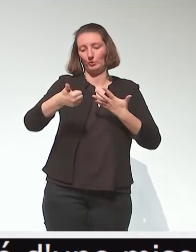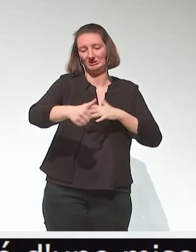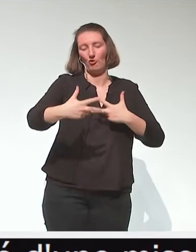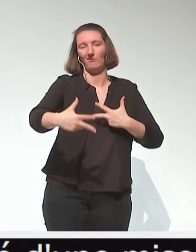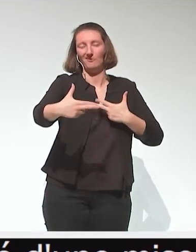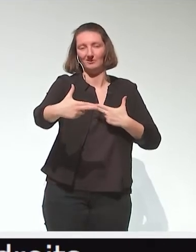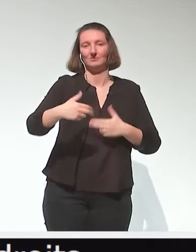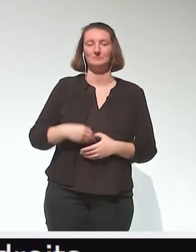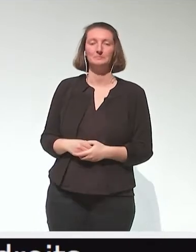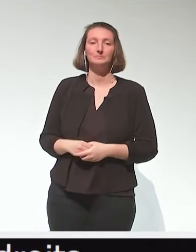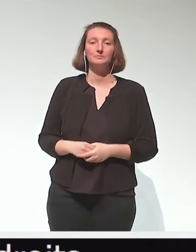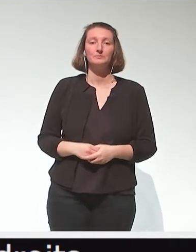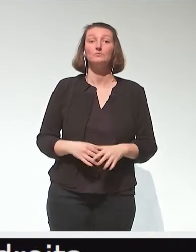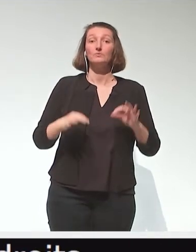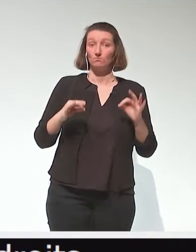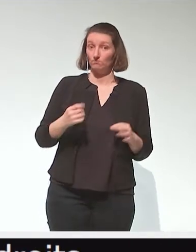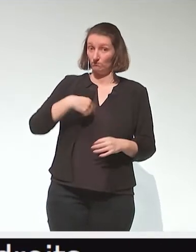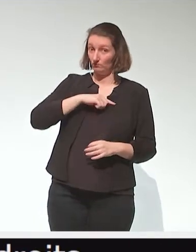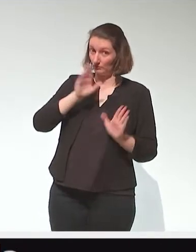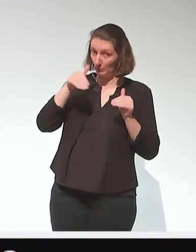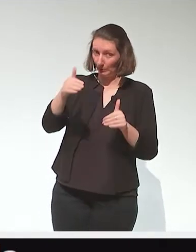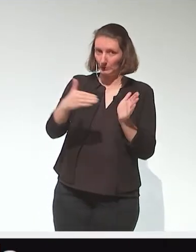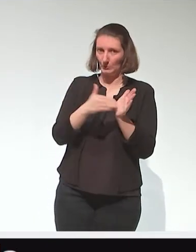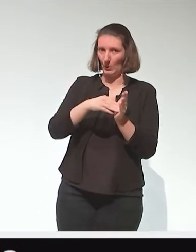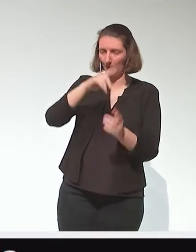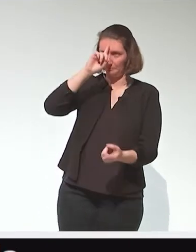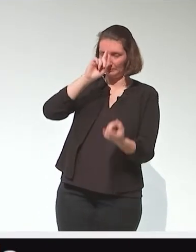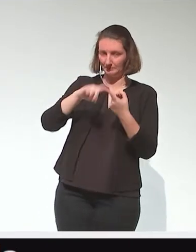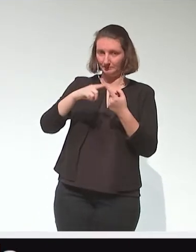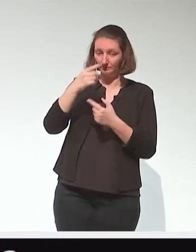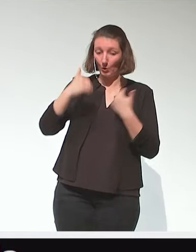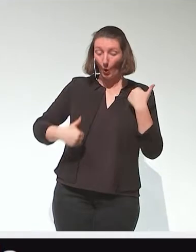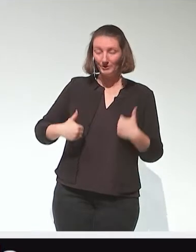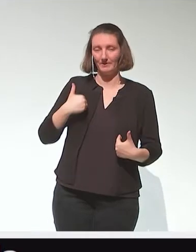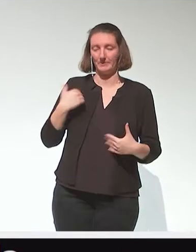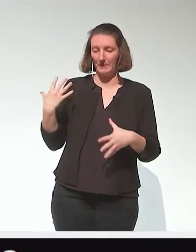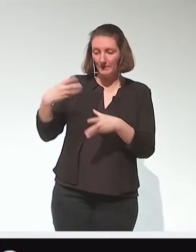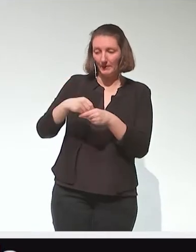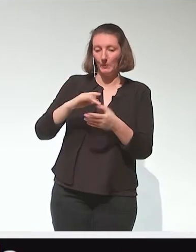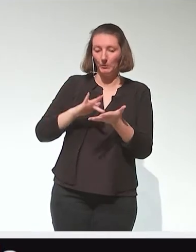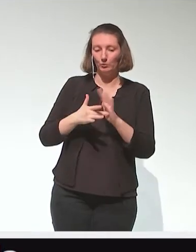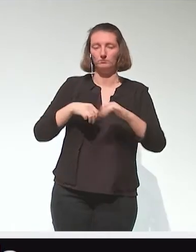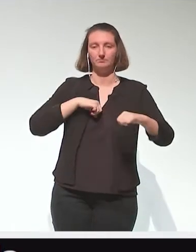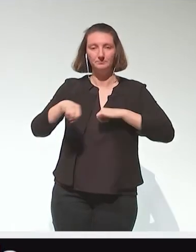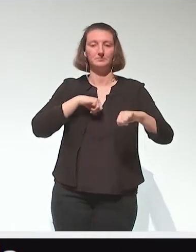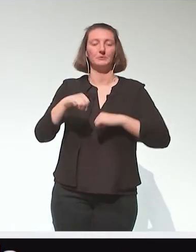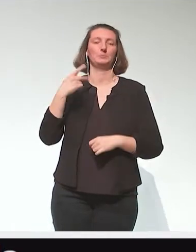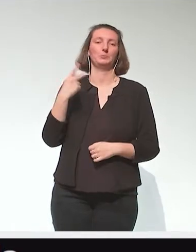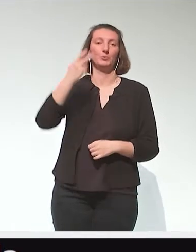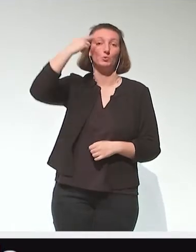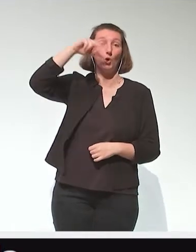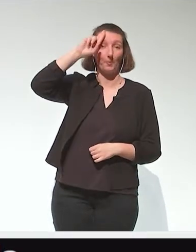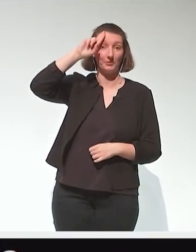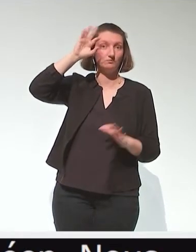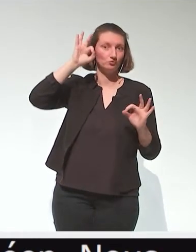within this 6-month period. We'll be lending a ready eye to the integration of disabled initiatives in all